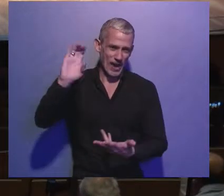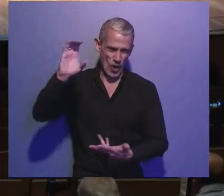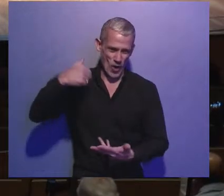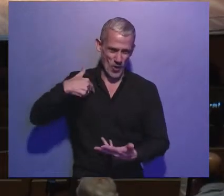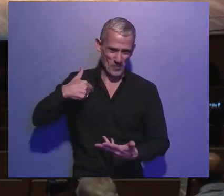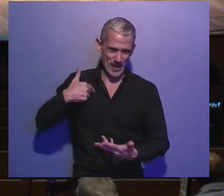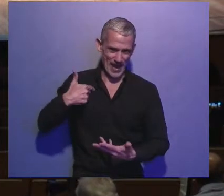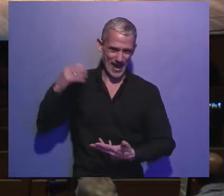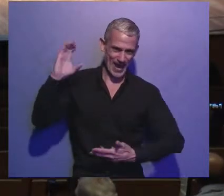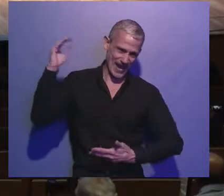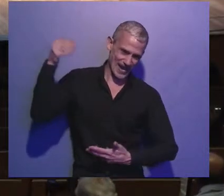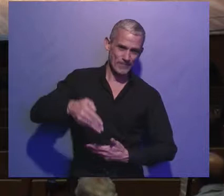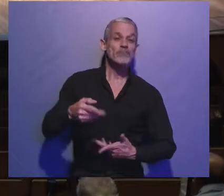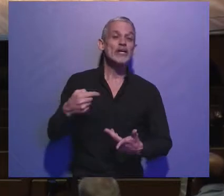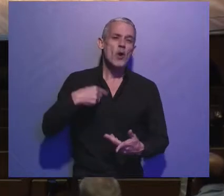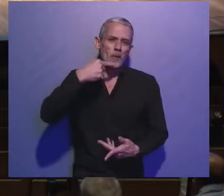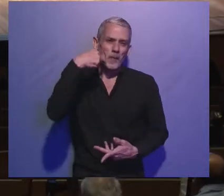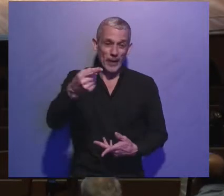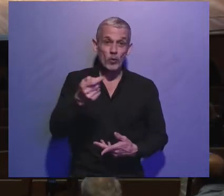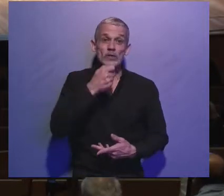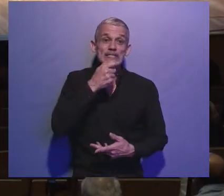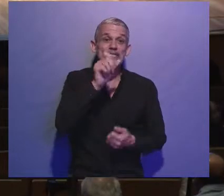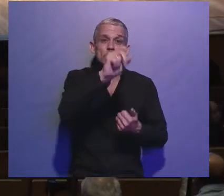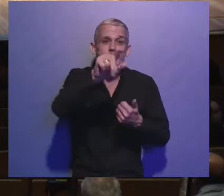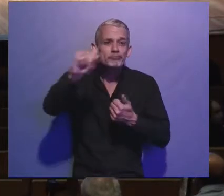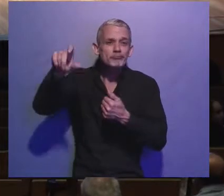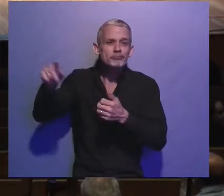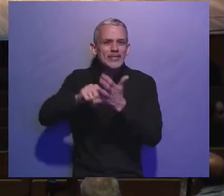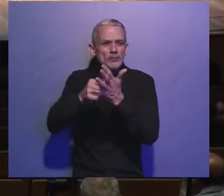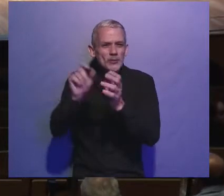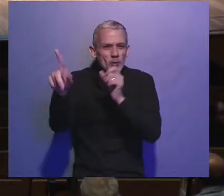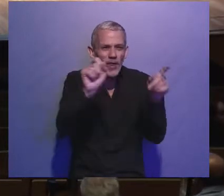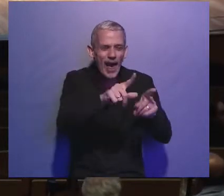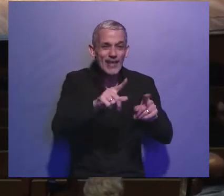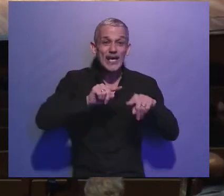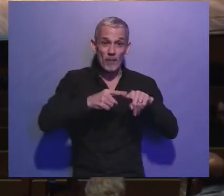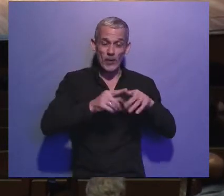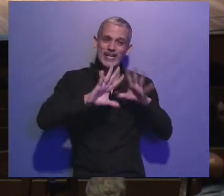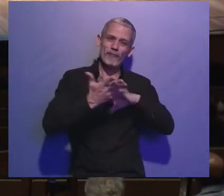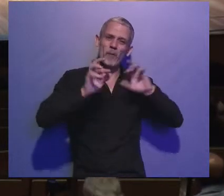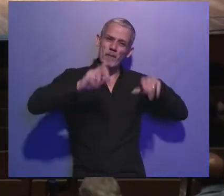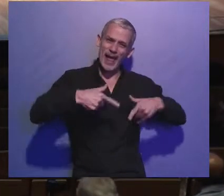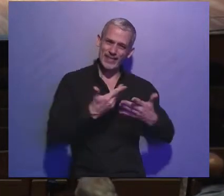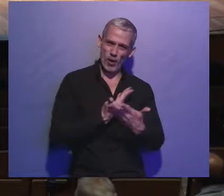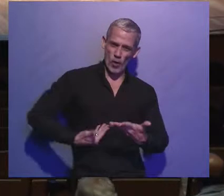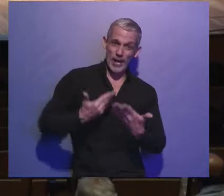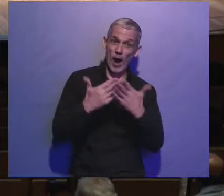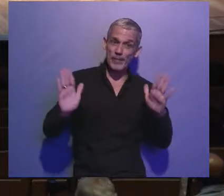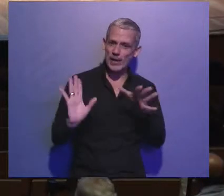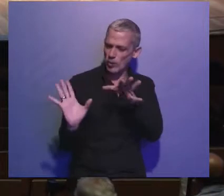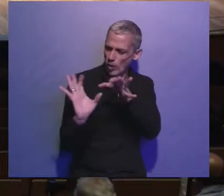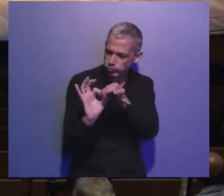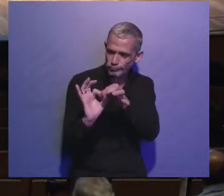I am Maria Paula Angel from Colombia. My question is, in your cities, these open